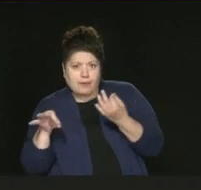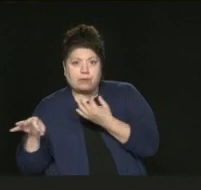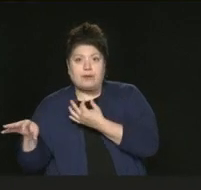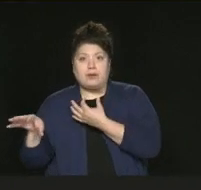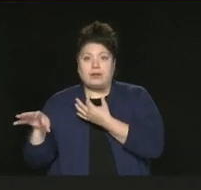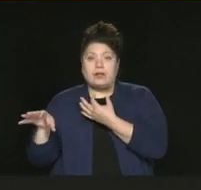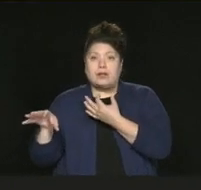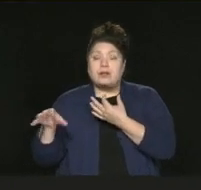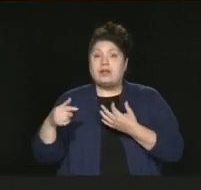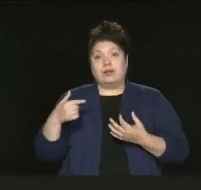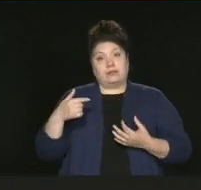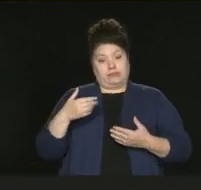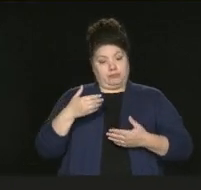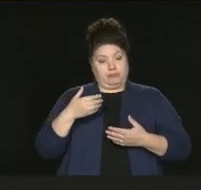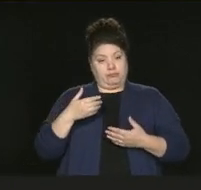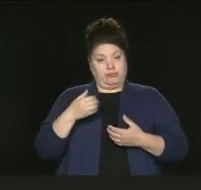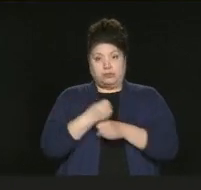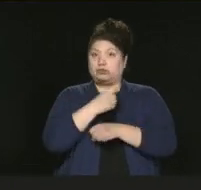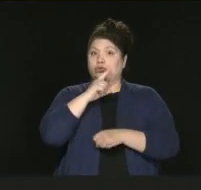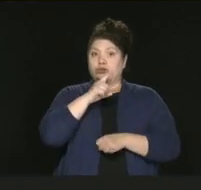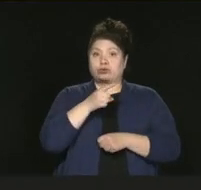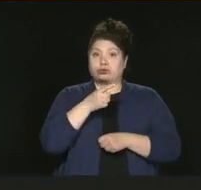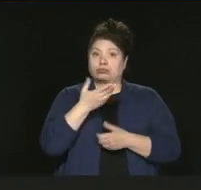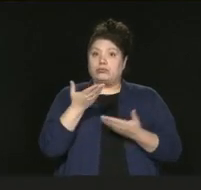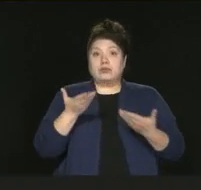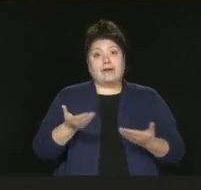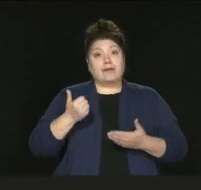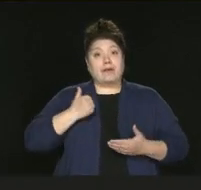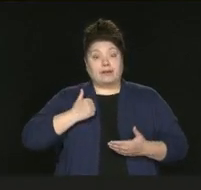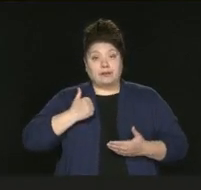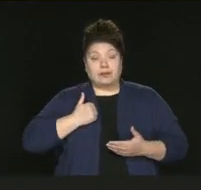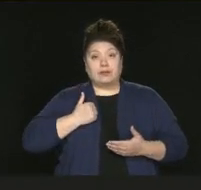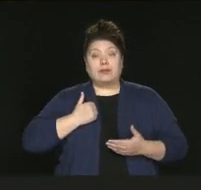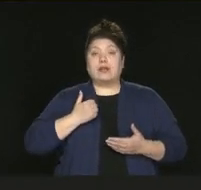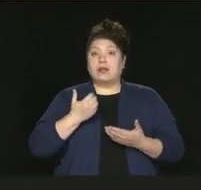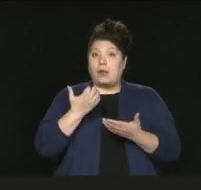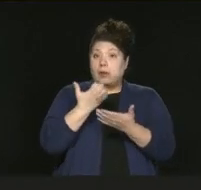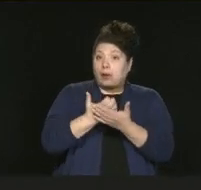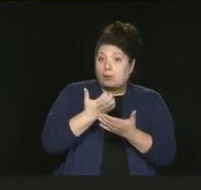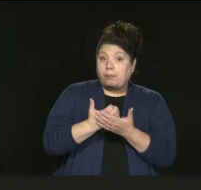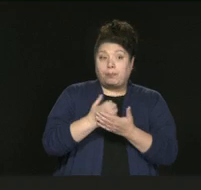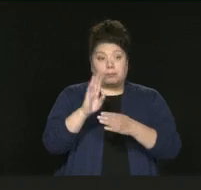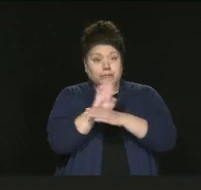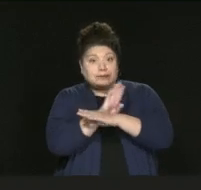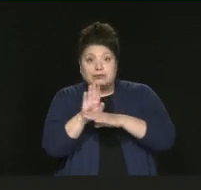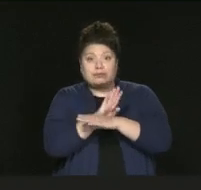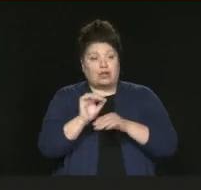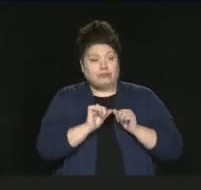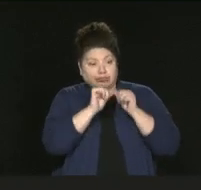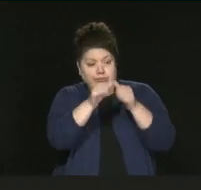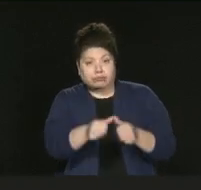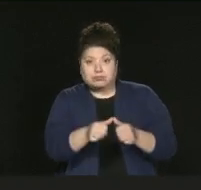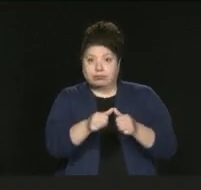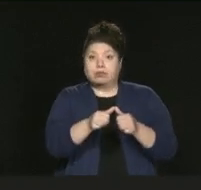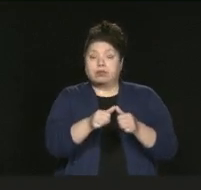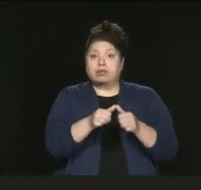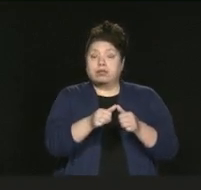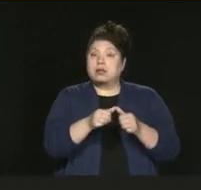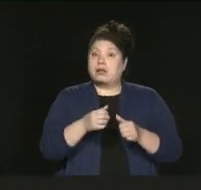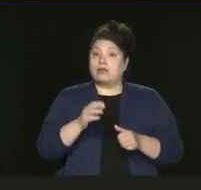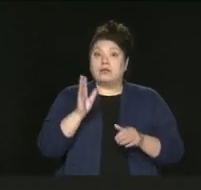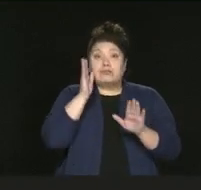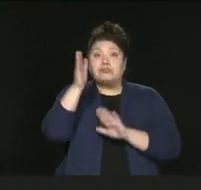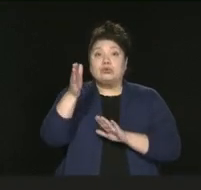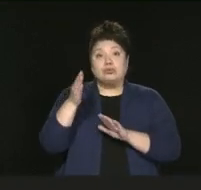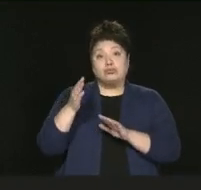our country's economic strength can be maintained so that the economic recovery can take place as quickly